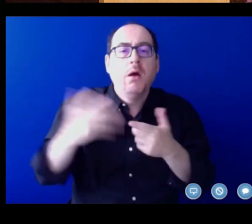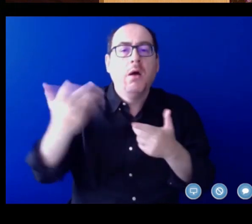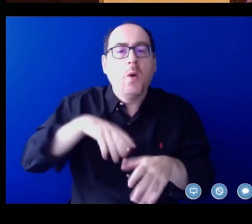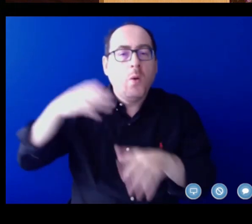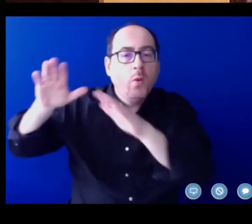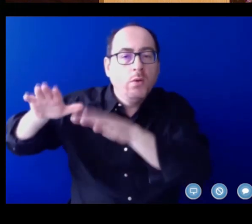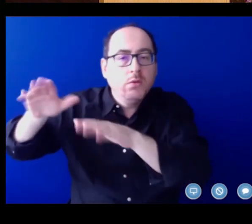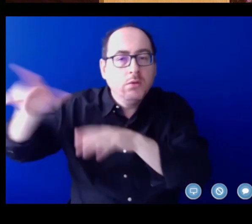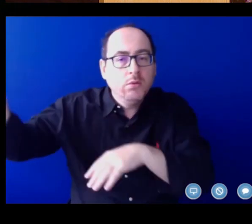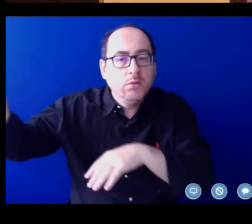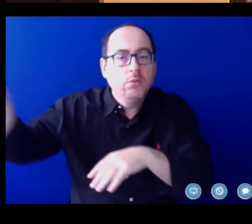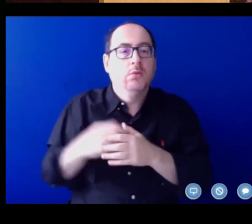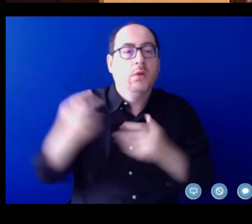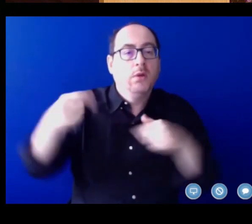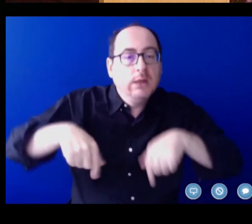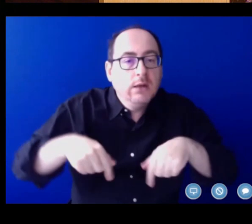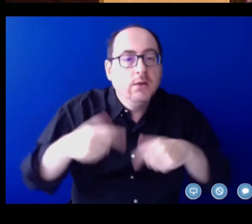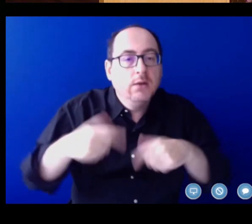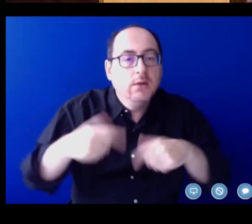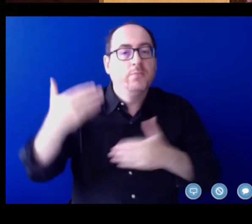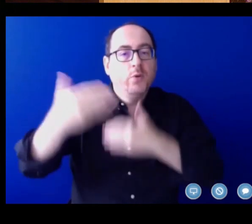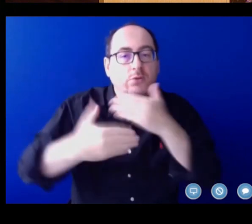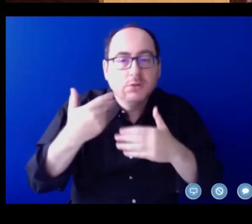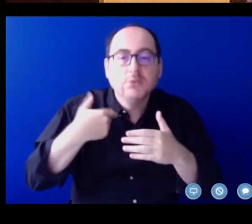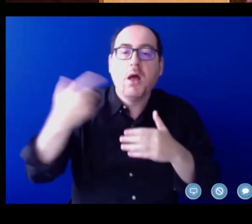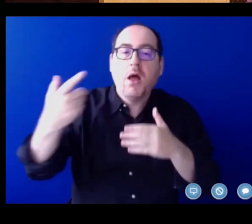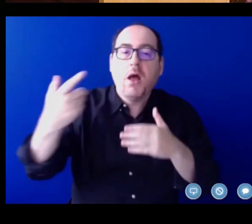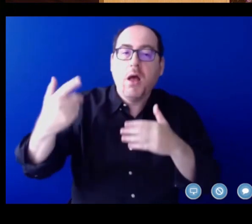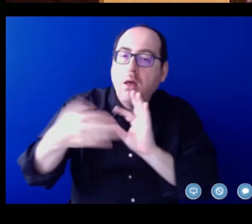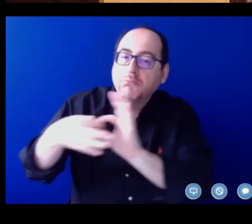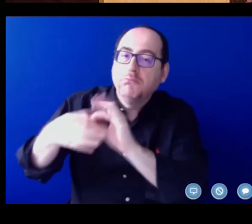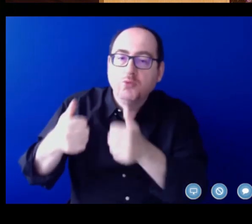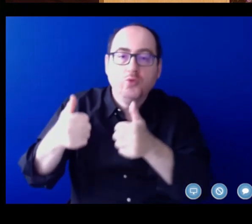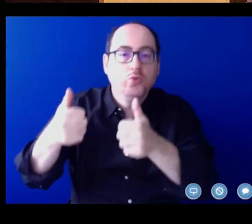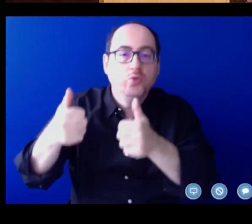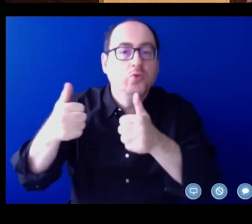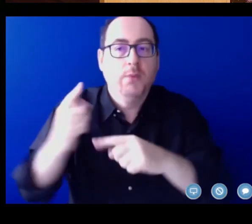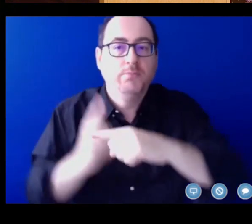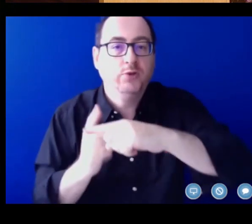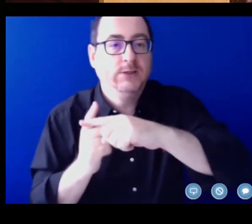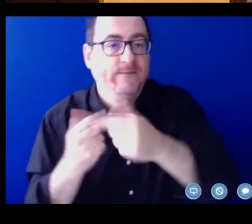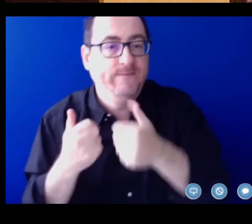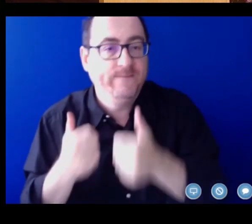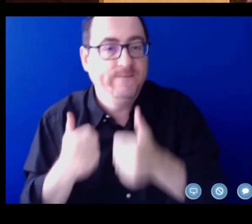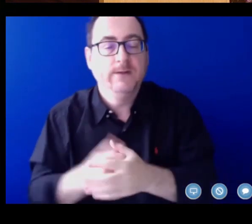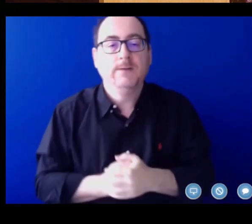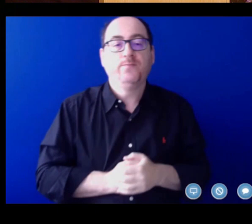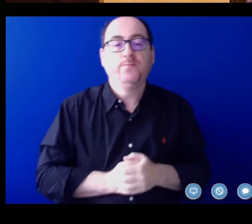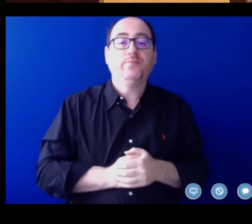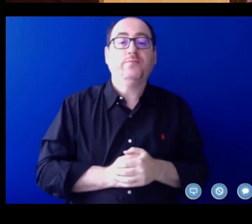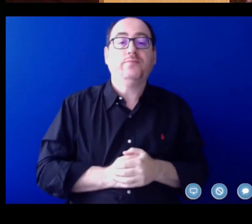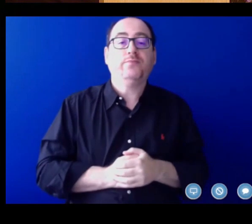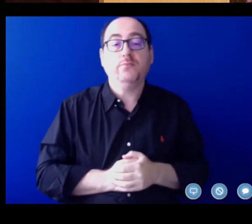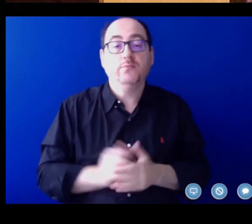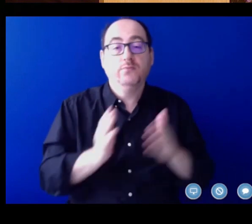student. For the teacher, they need to understand that if they give advice, they can change a student's future. It's the little things that make up the big things. You